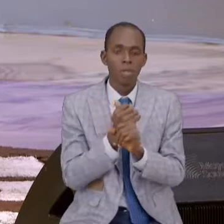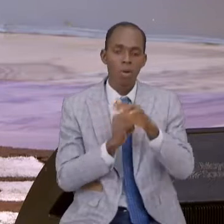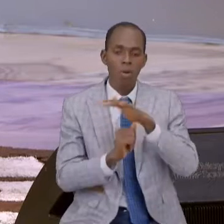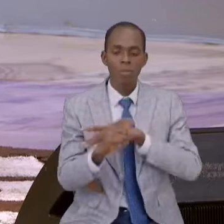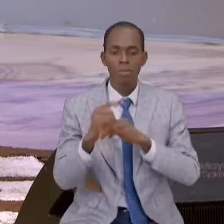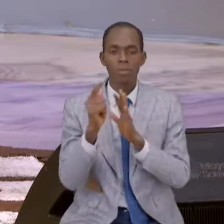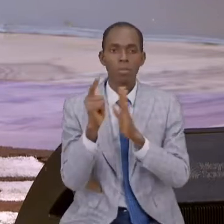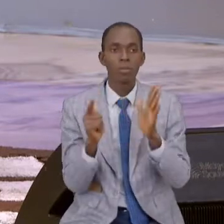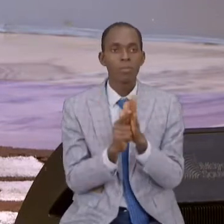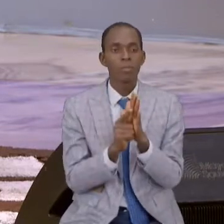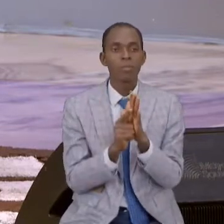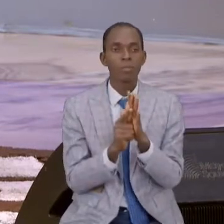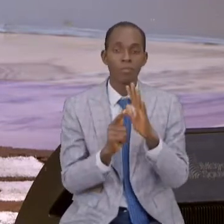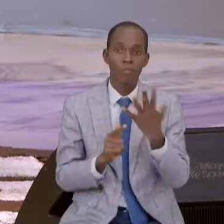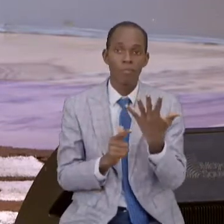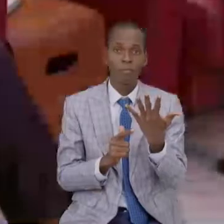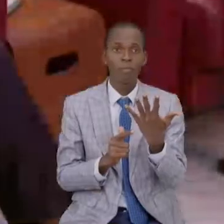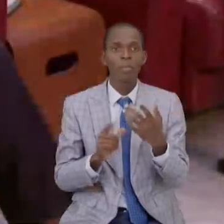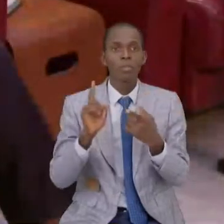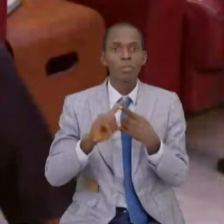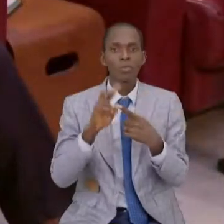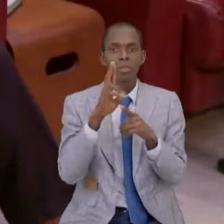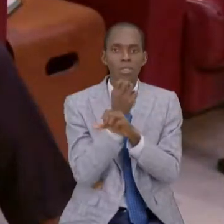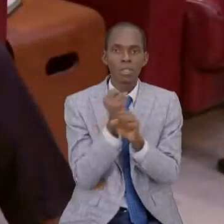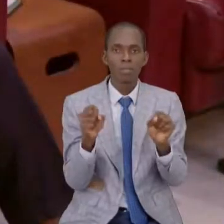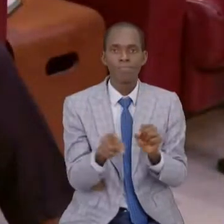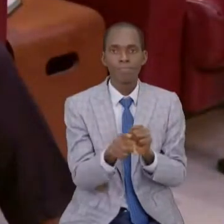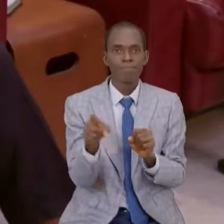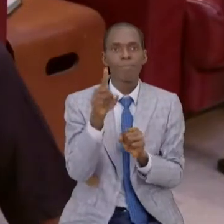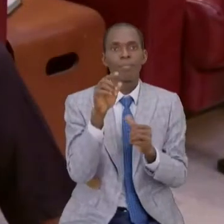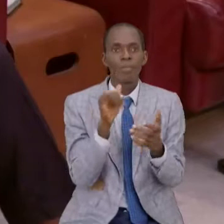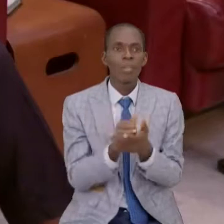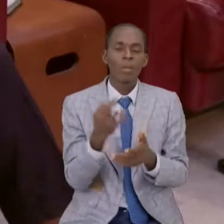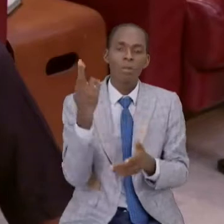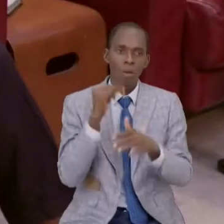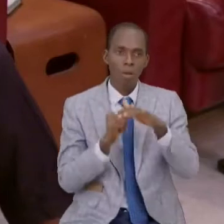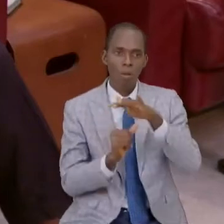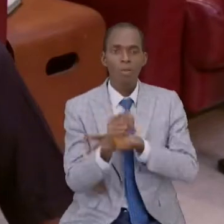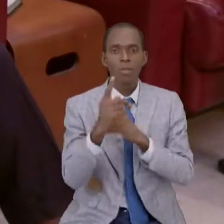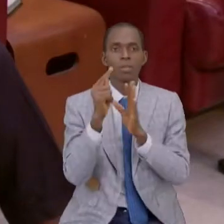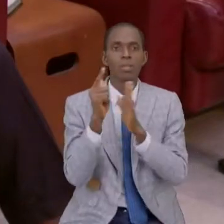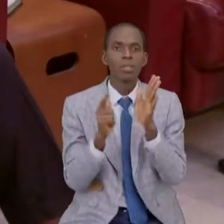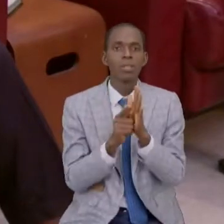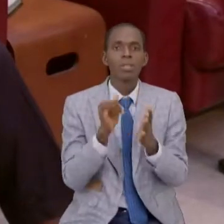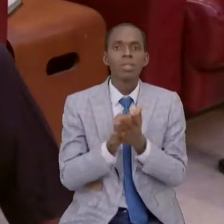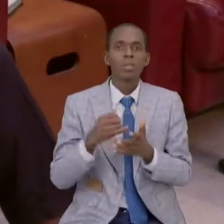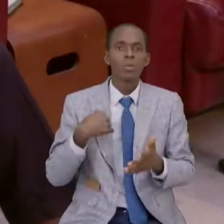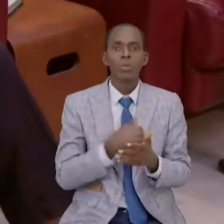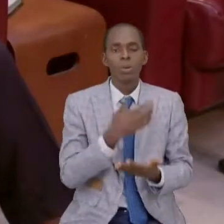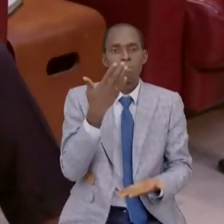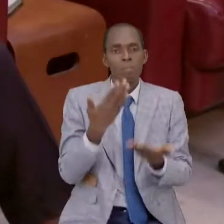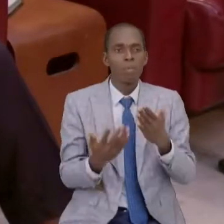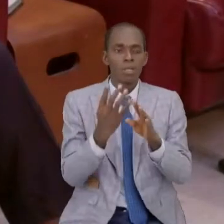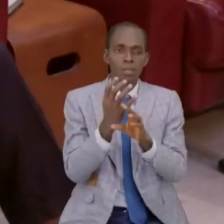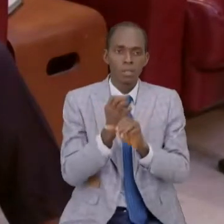law. 5, to redeem them that were under the law, that we might